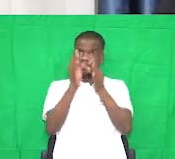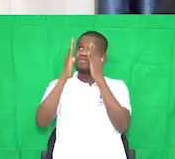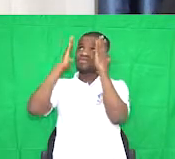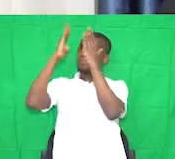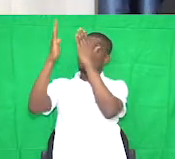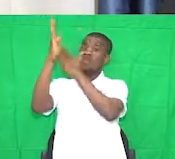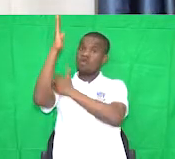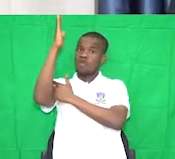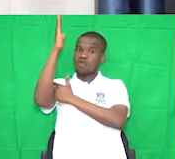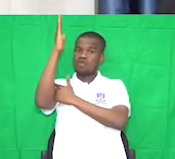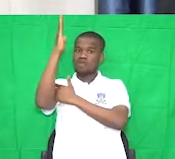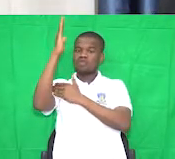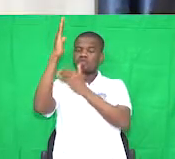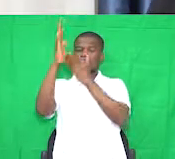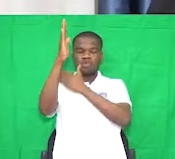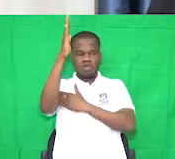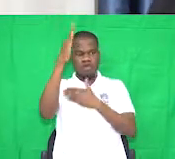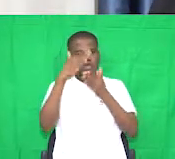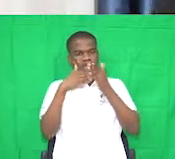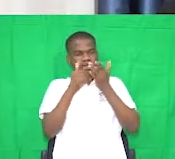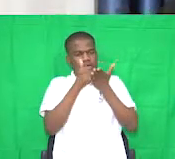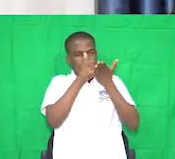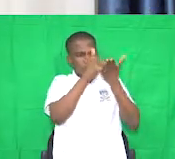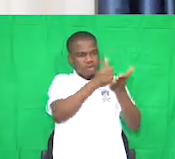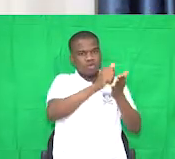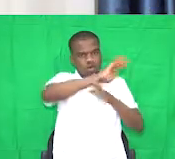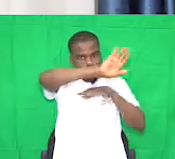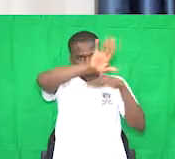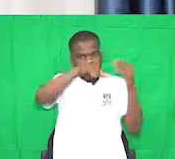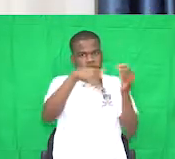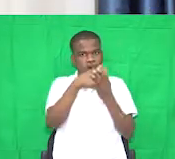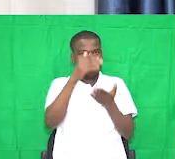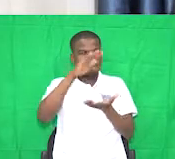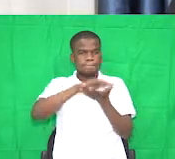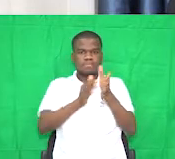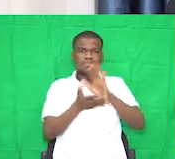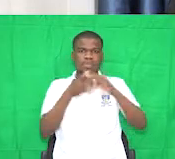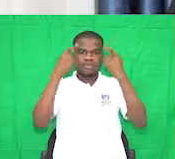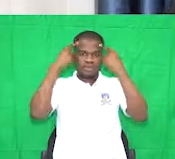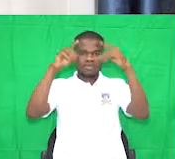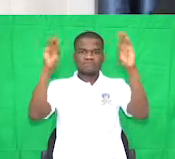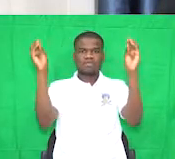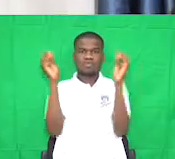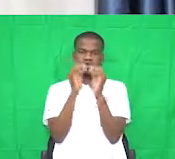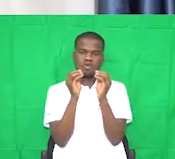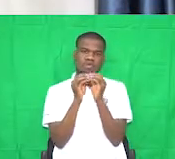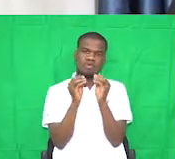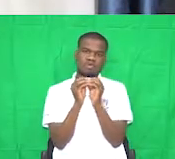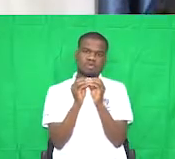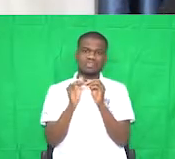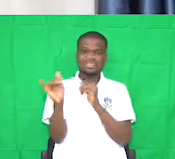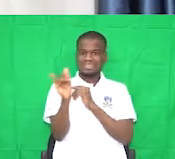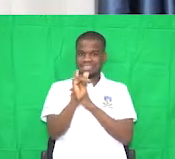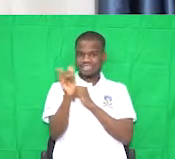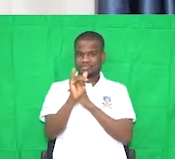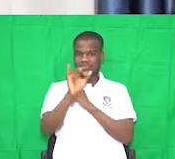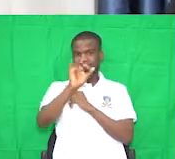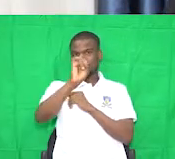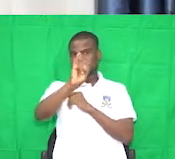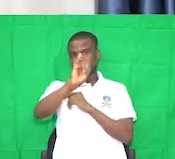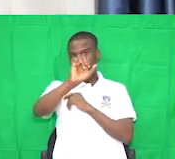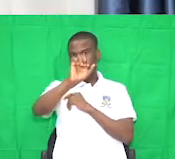you. God will prosper your ministry. The prophet Isaiah, on the day that King Uzziah